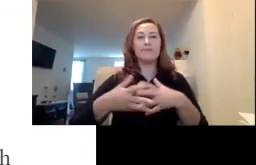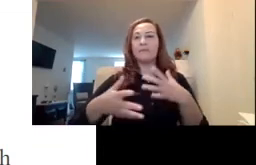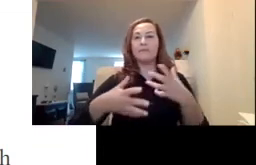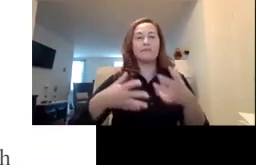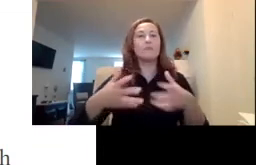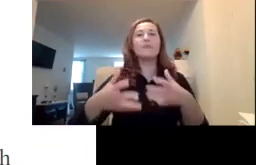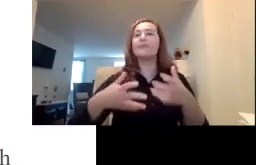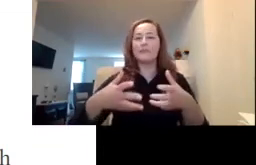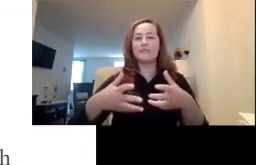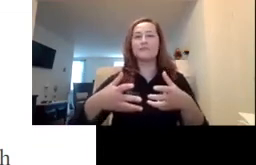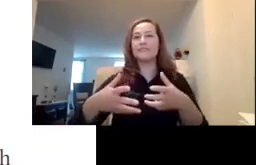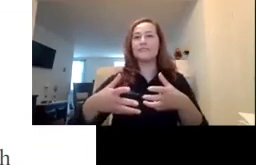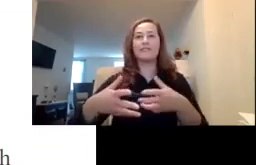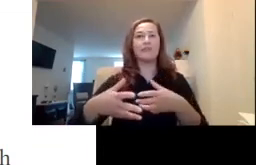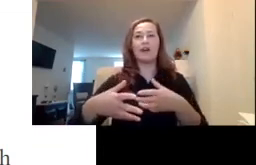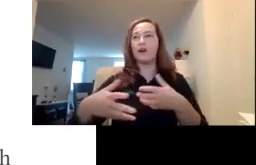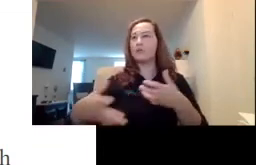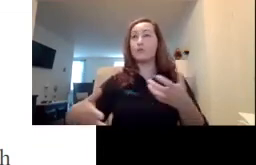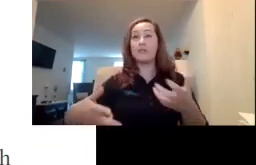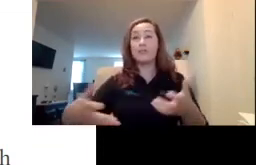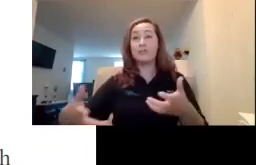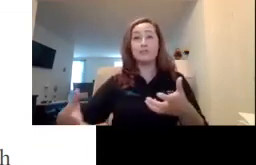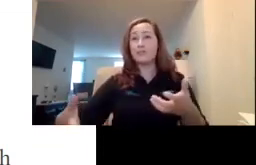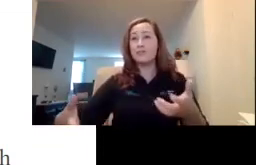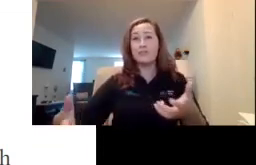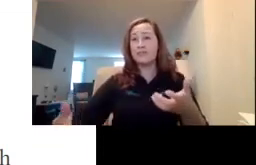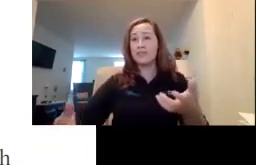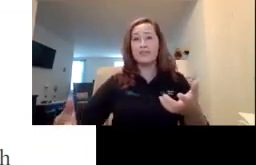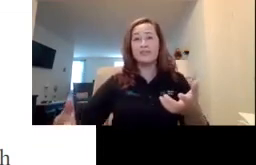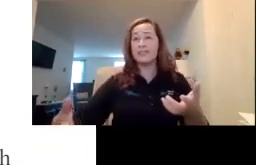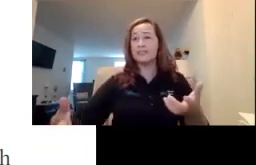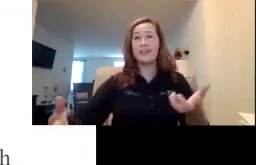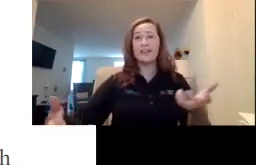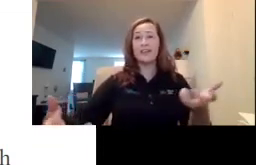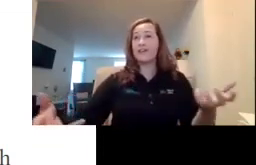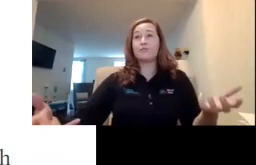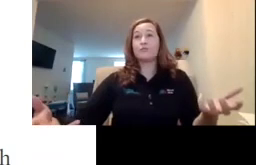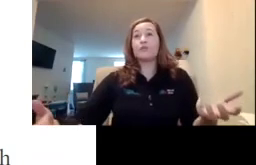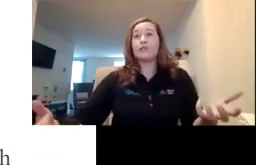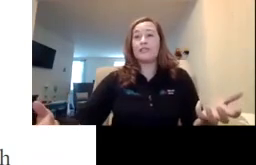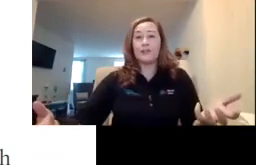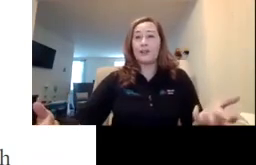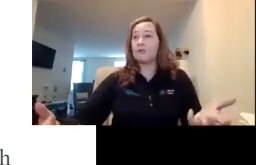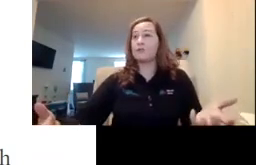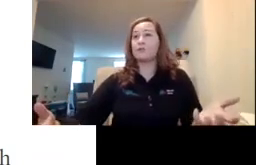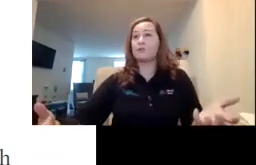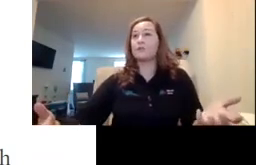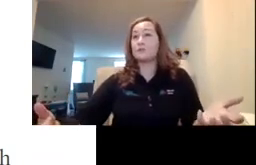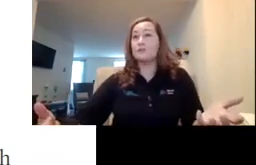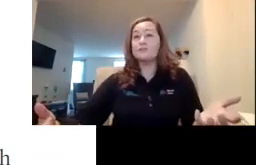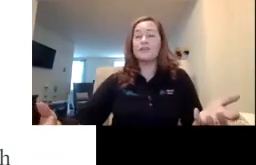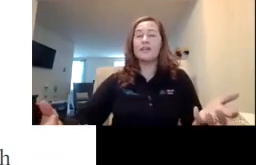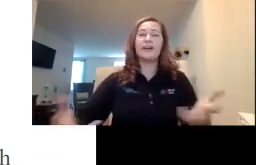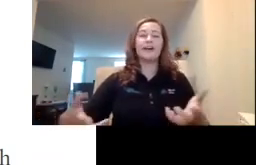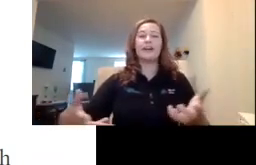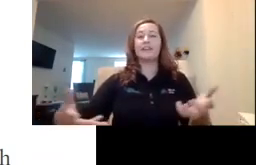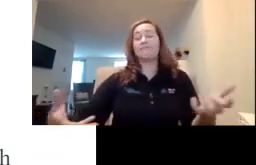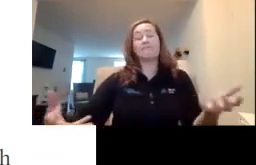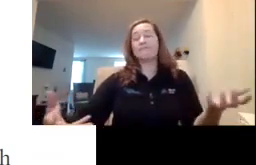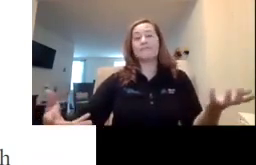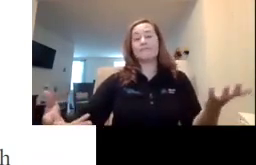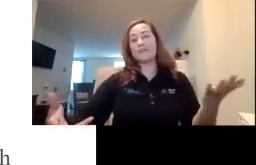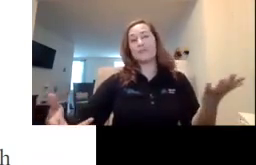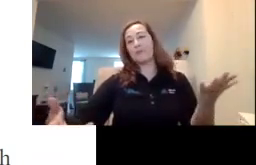becoming familiarizing myself on how to schedule these visits and how to quickly learn how to use Zoom.